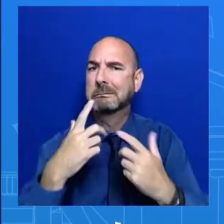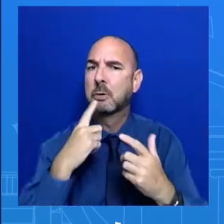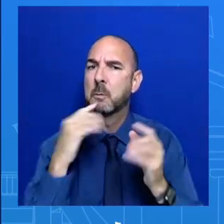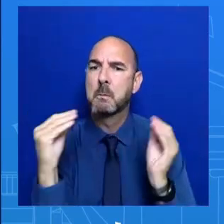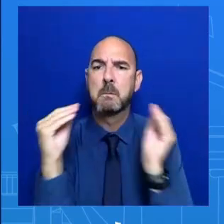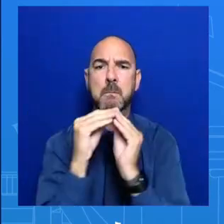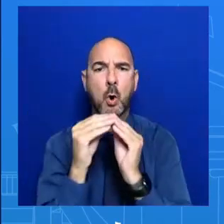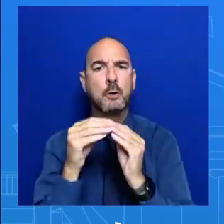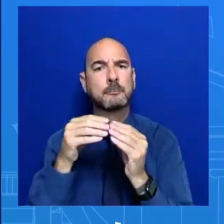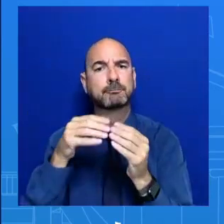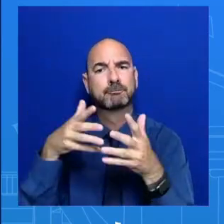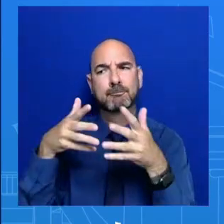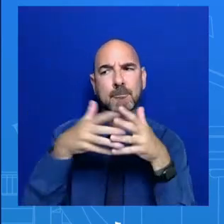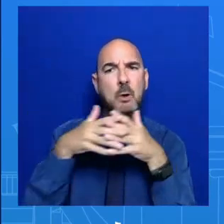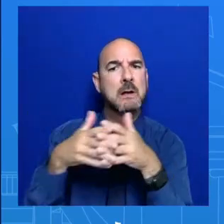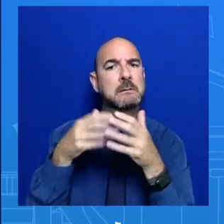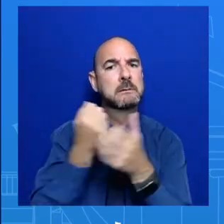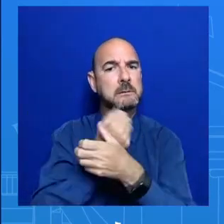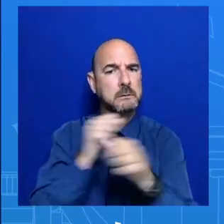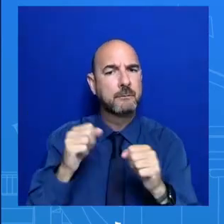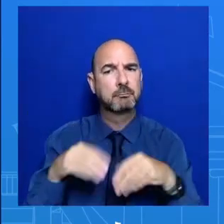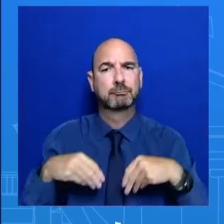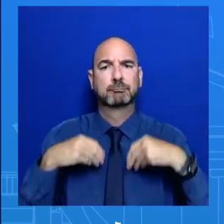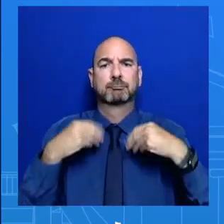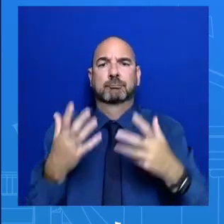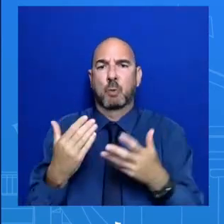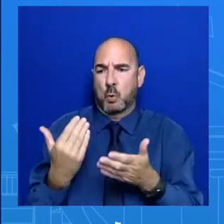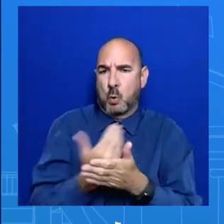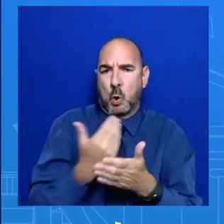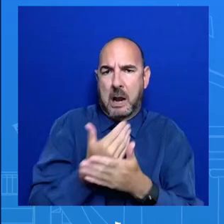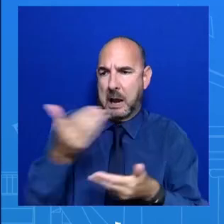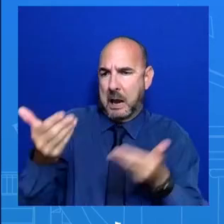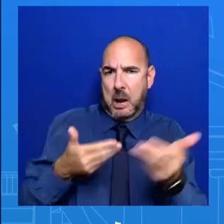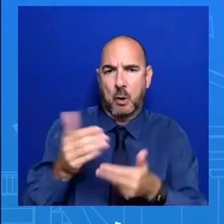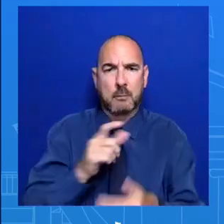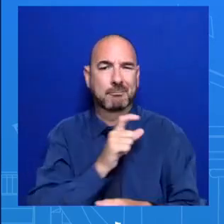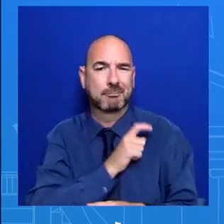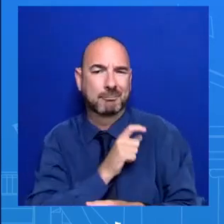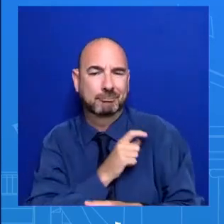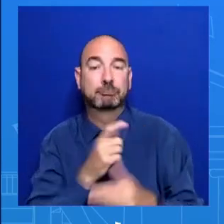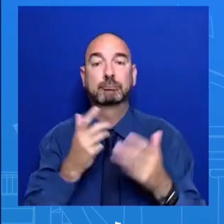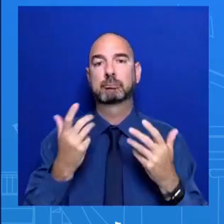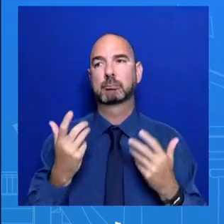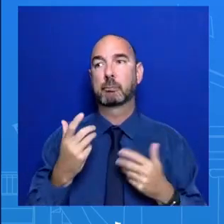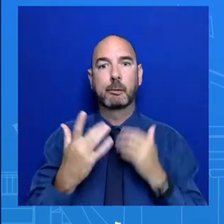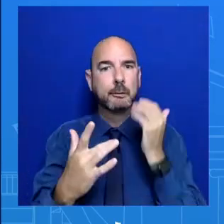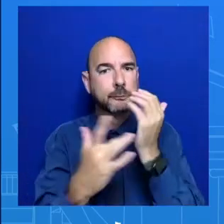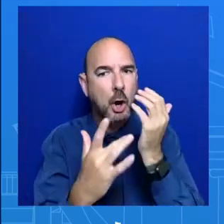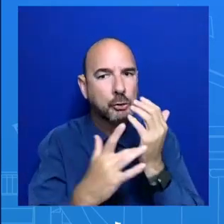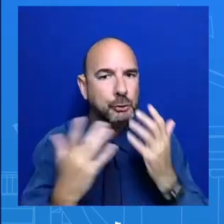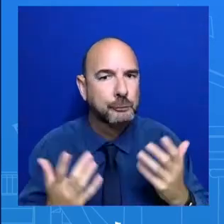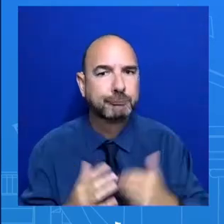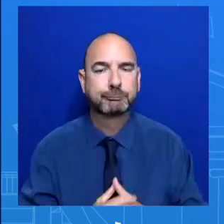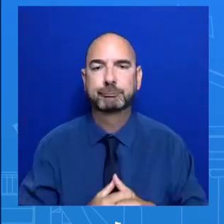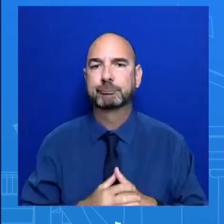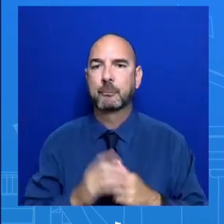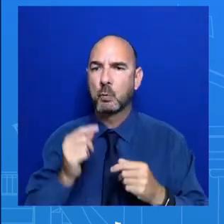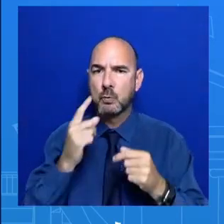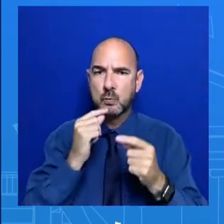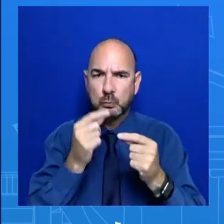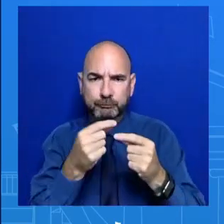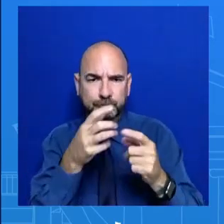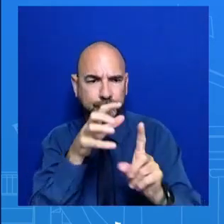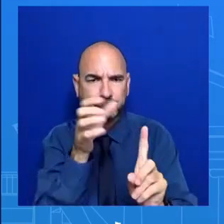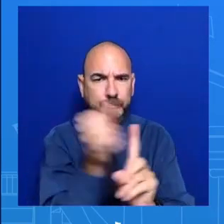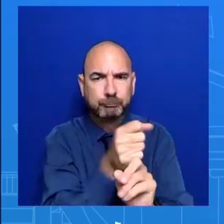Patrol agents and Customs and Border Protections personnel, technology to catch fentanyl and personnel to go